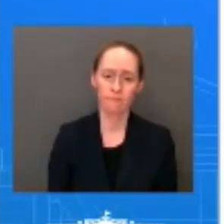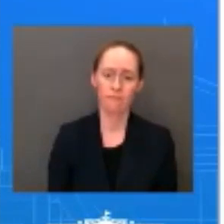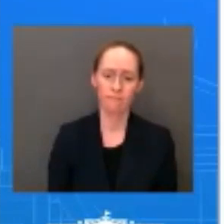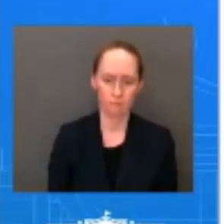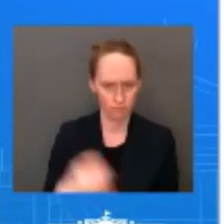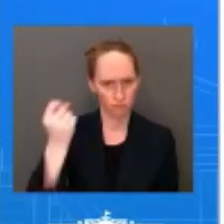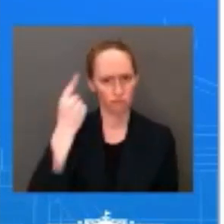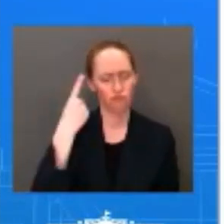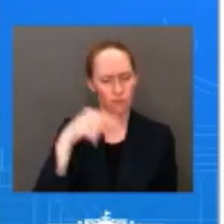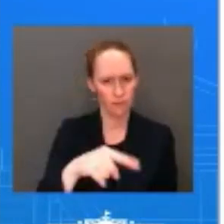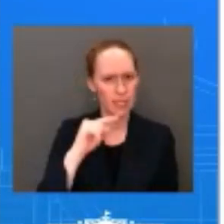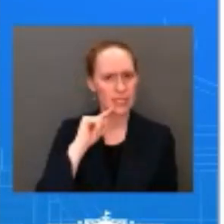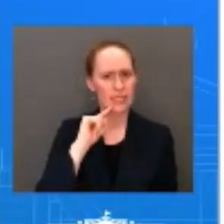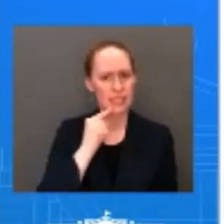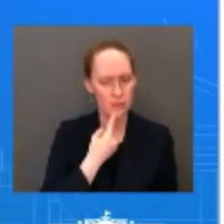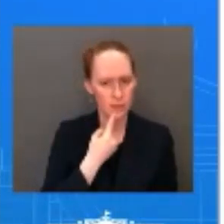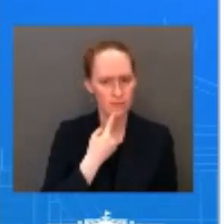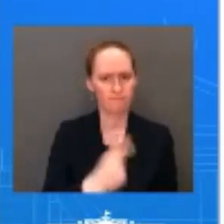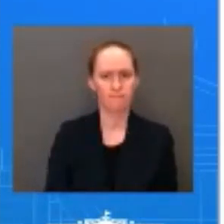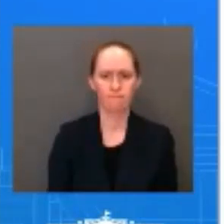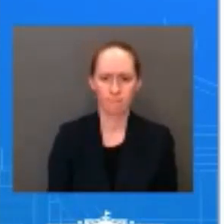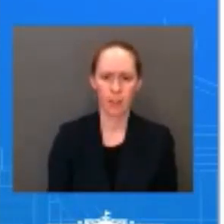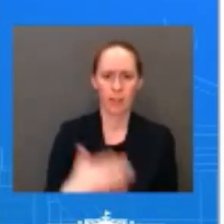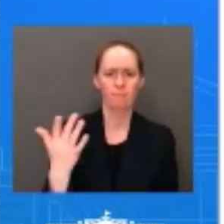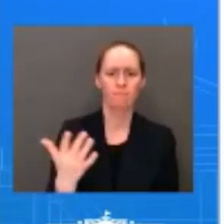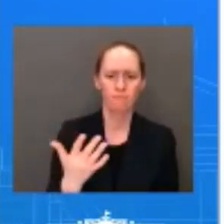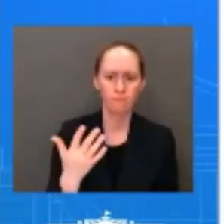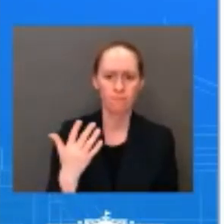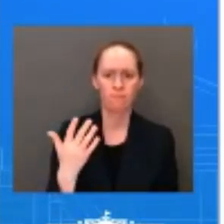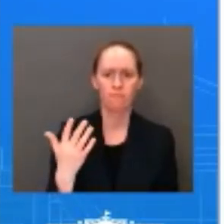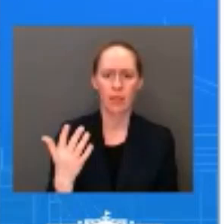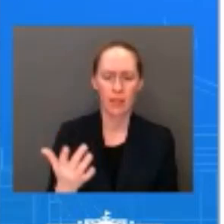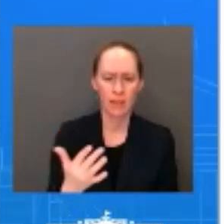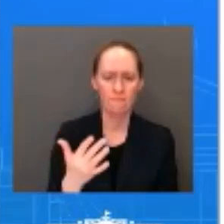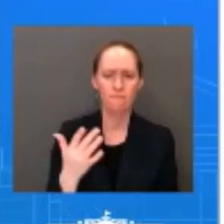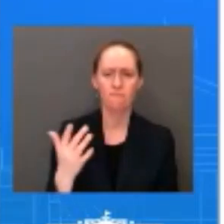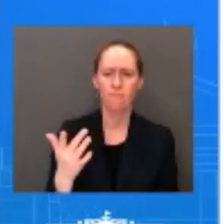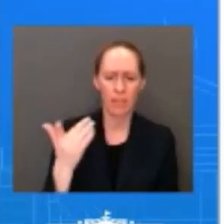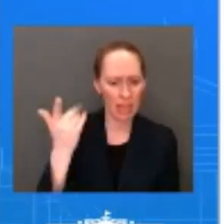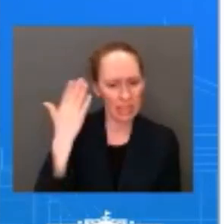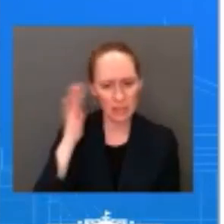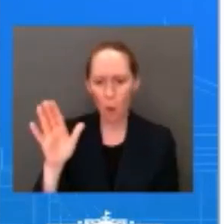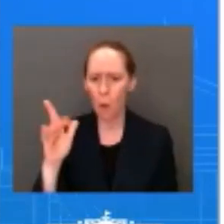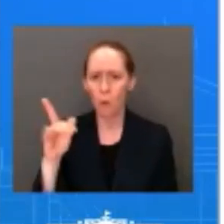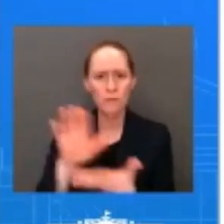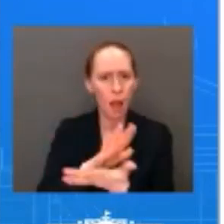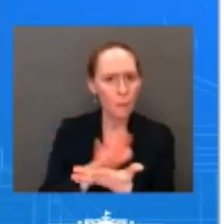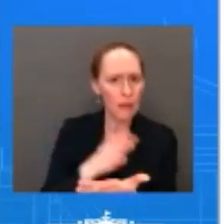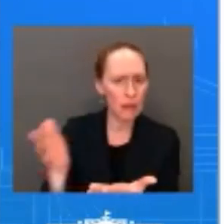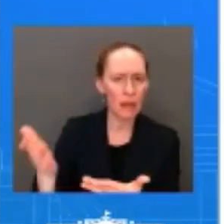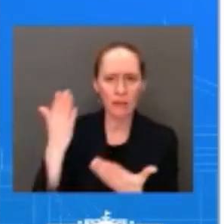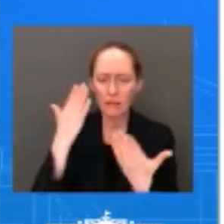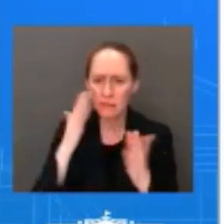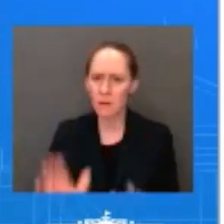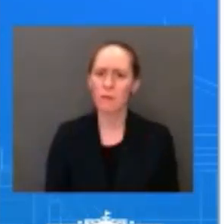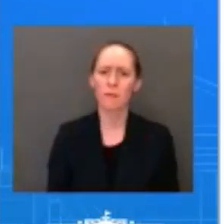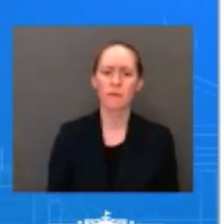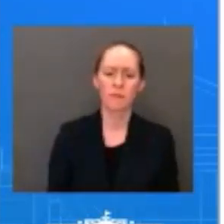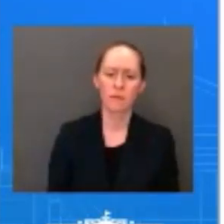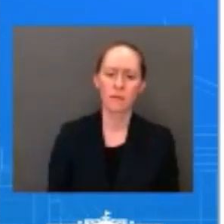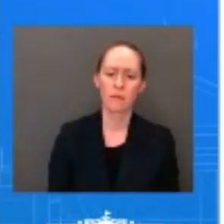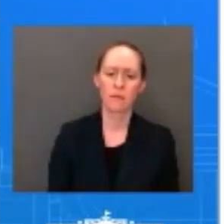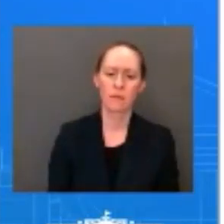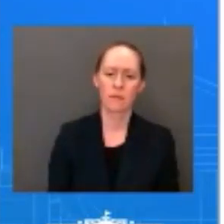there." And look, I think as it relates to the American people and the president standing with the American people, it is going to be up to them to